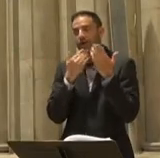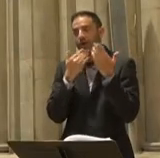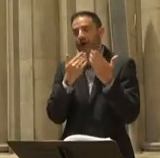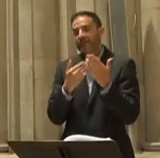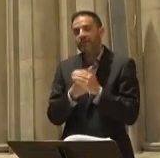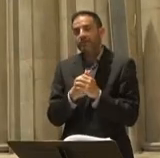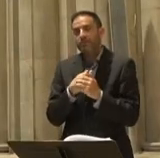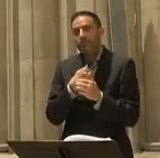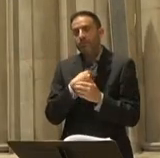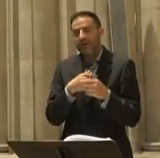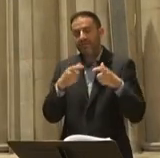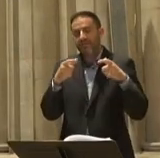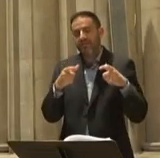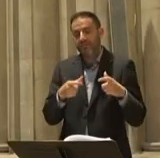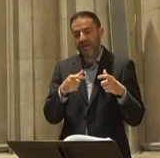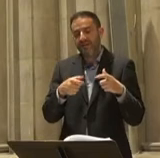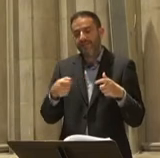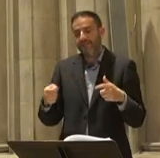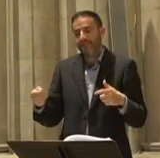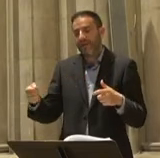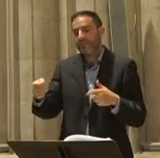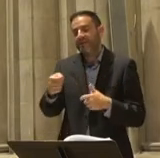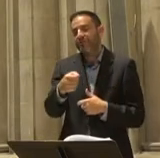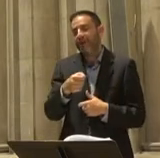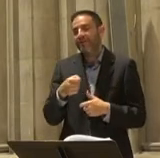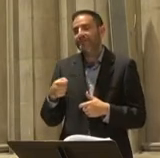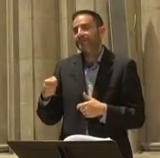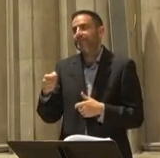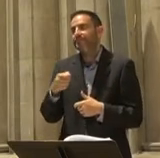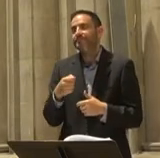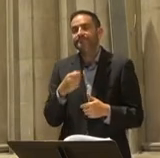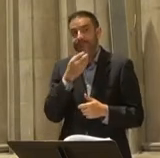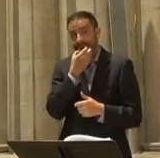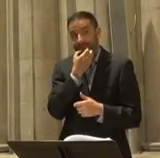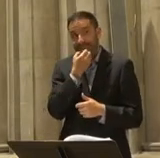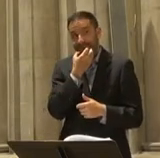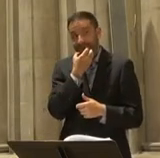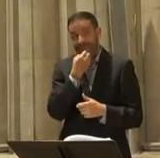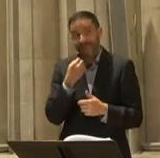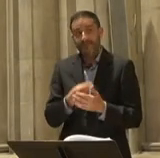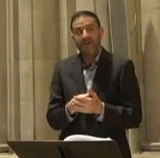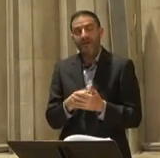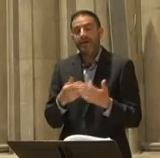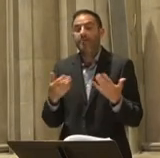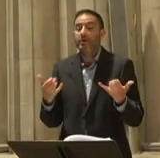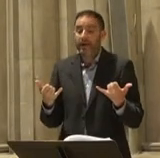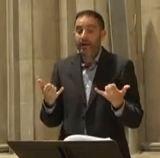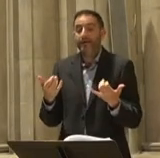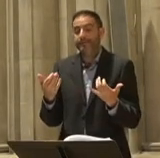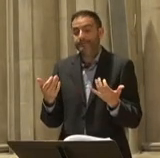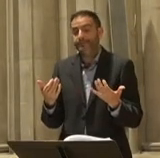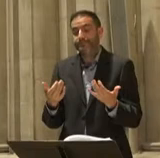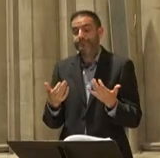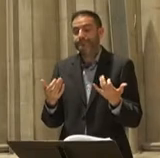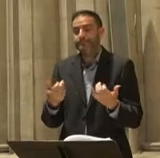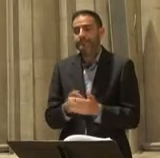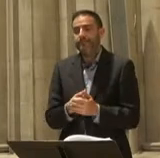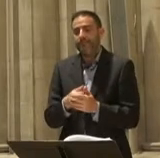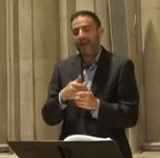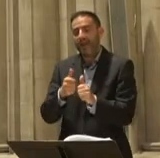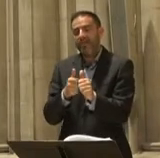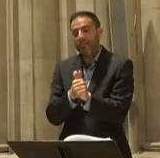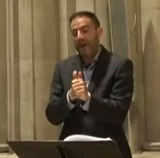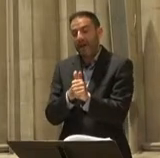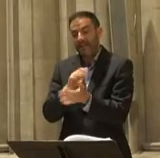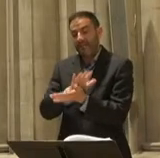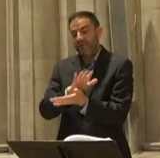We will be passing the plate around this morning, but we also have entered the 21st century, and on the back of your